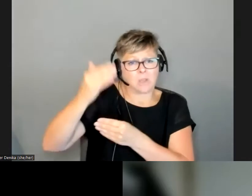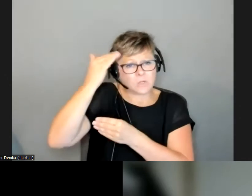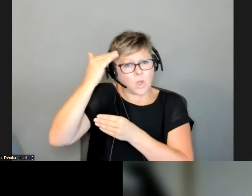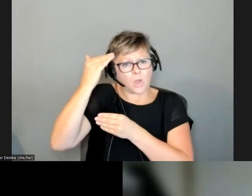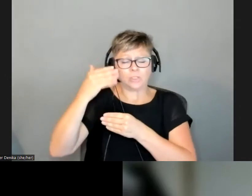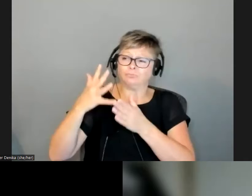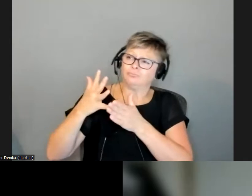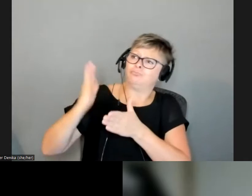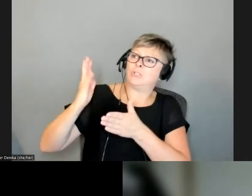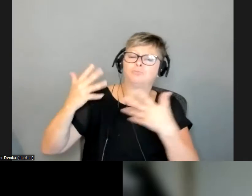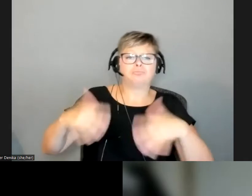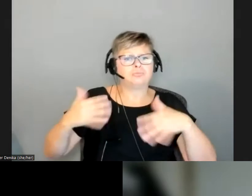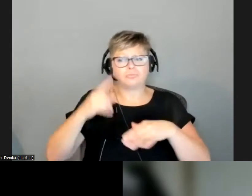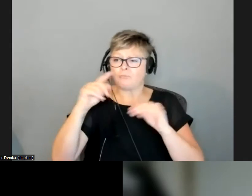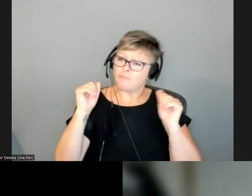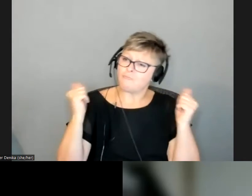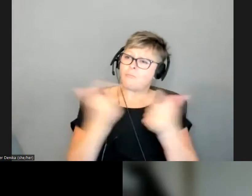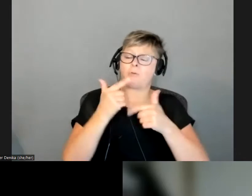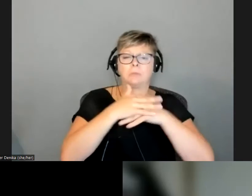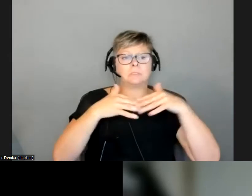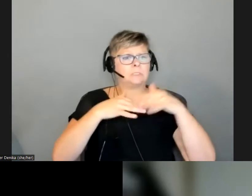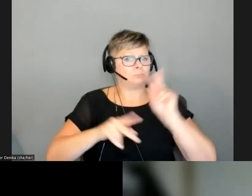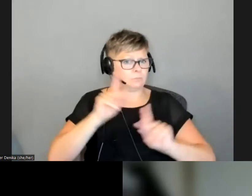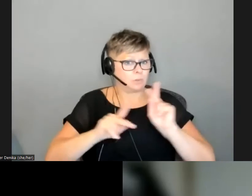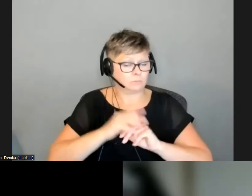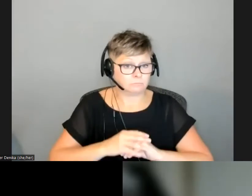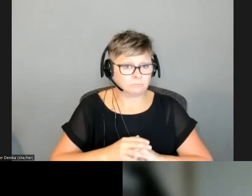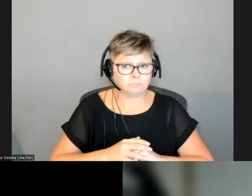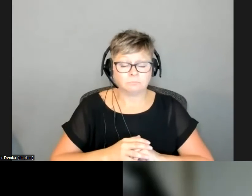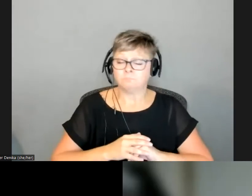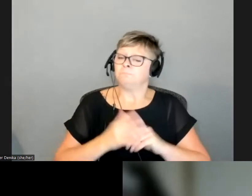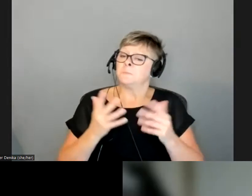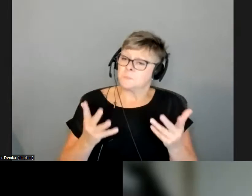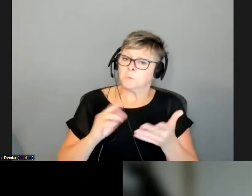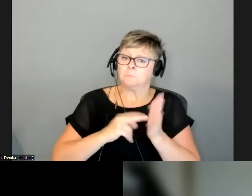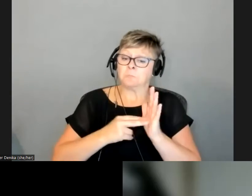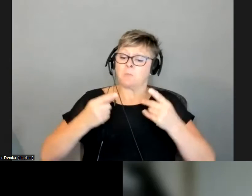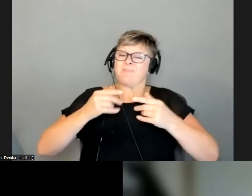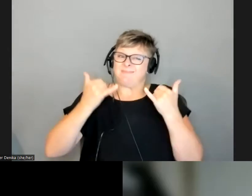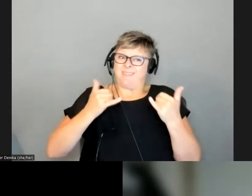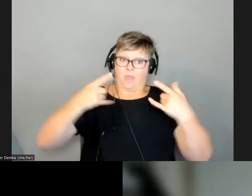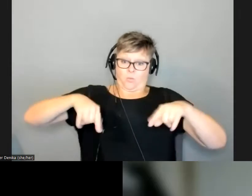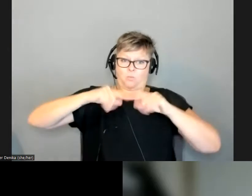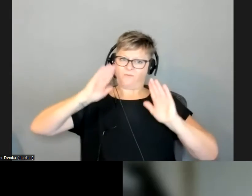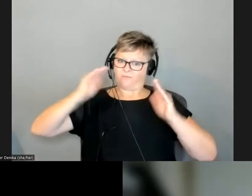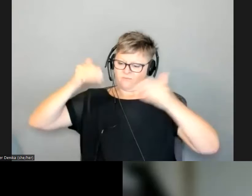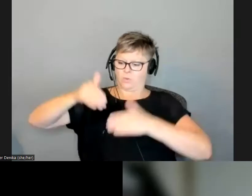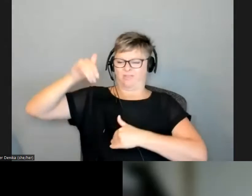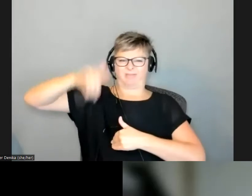in every Indigenous person's body. So we're really working in that realm where we're pulling